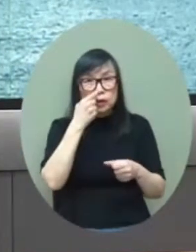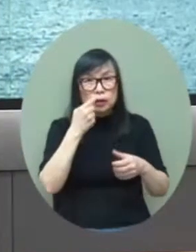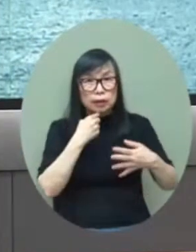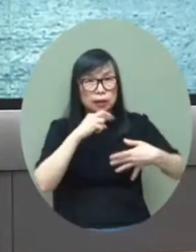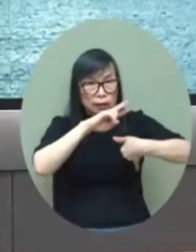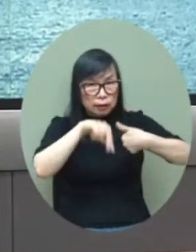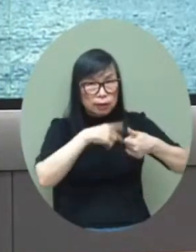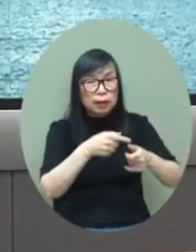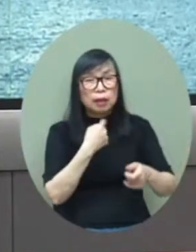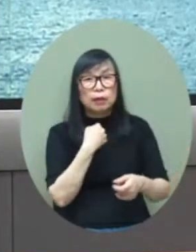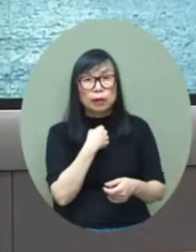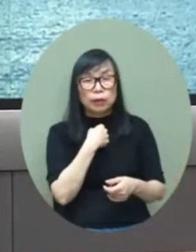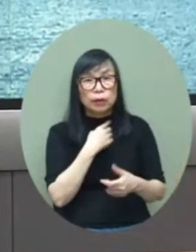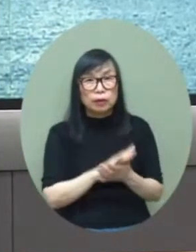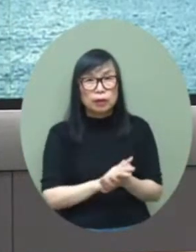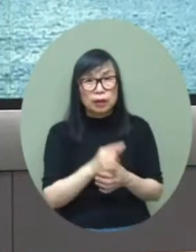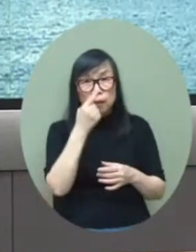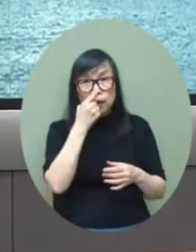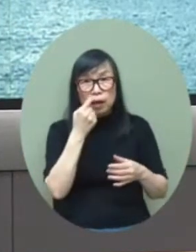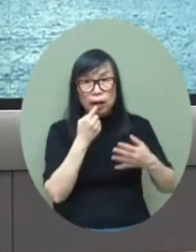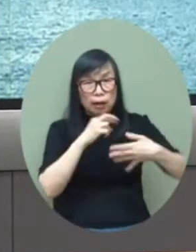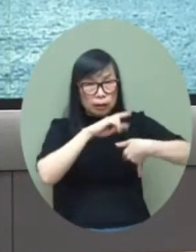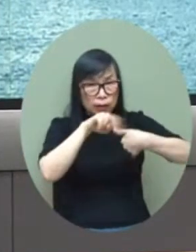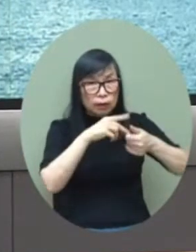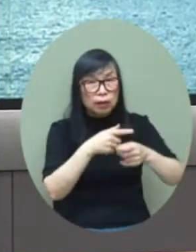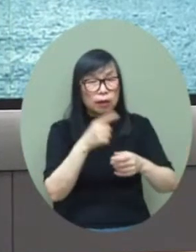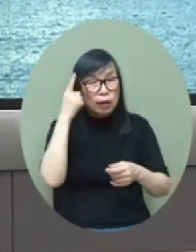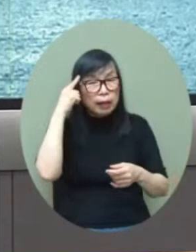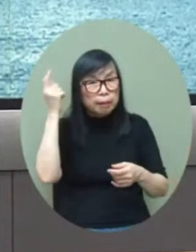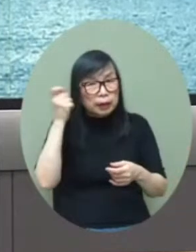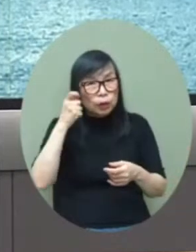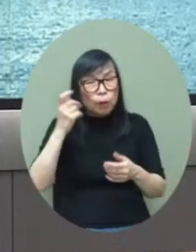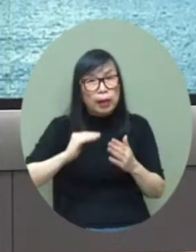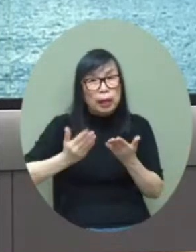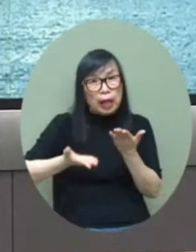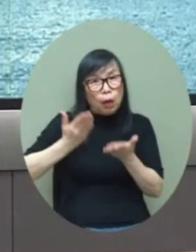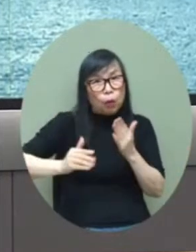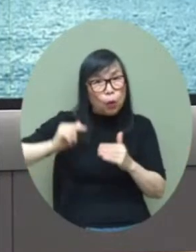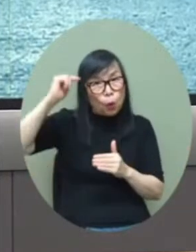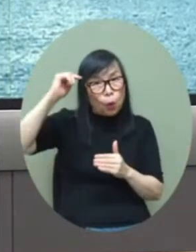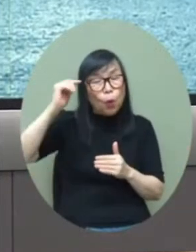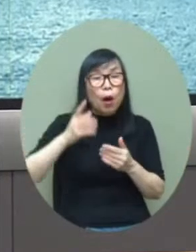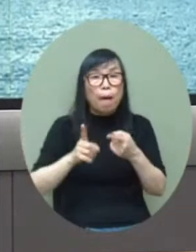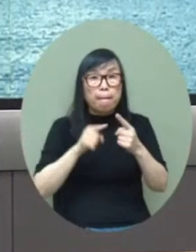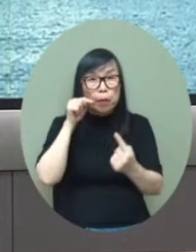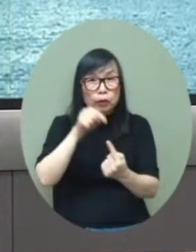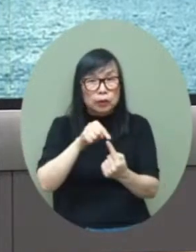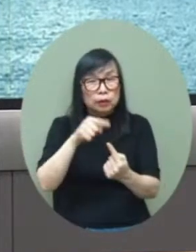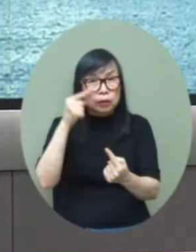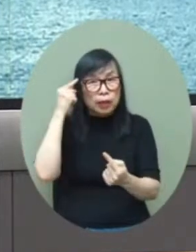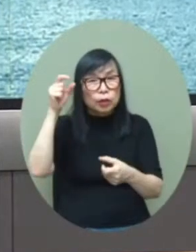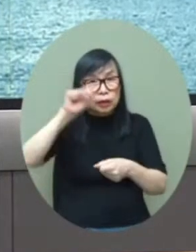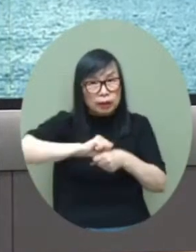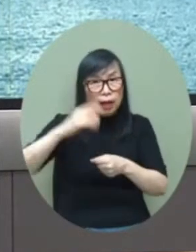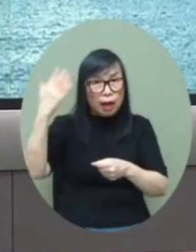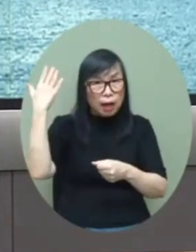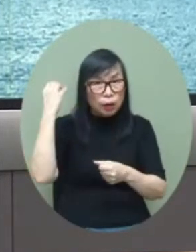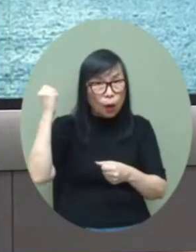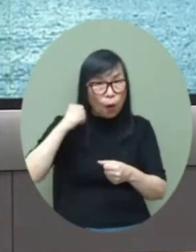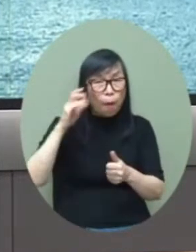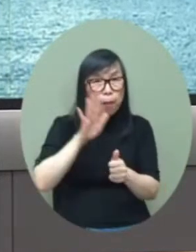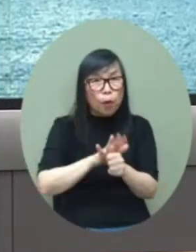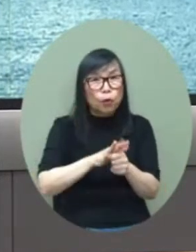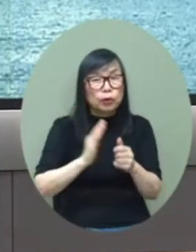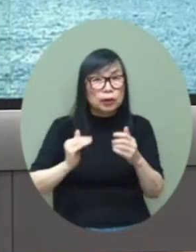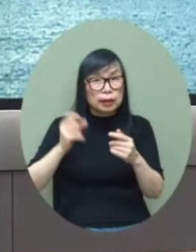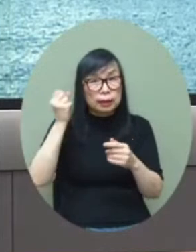have to undergo 2 PCR tests on a weekly basis. PCR tests are more sensitive. The whole idea is actually